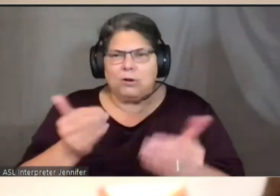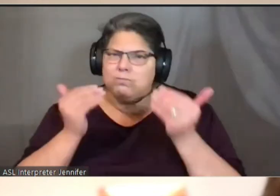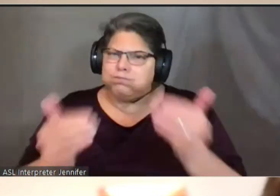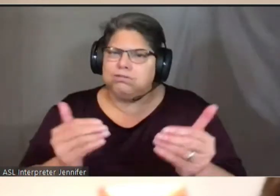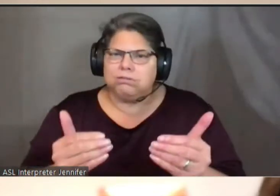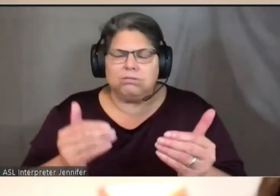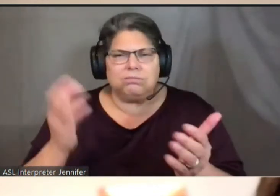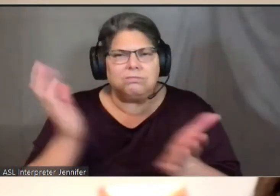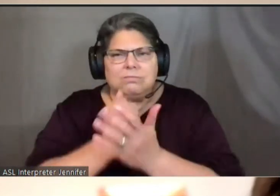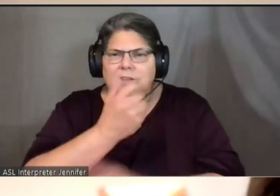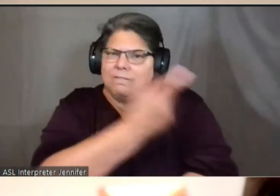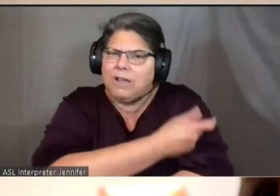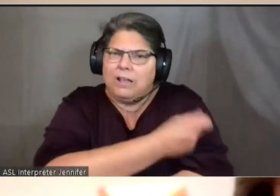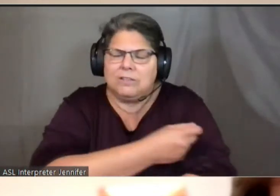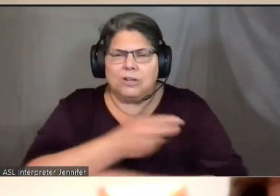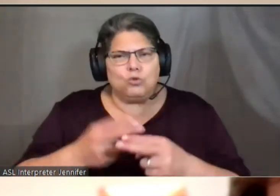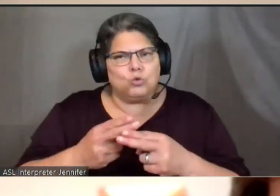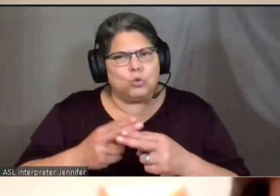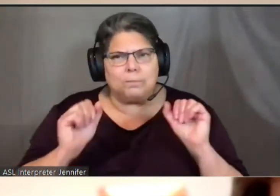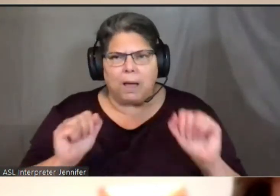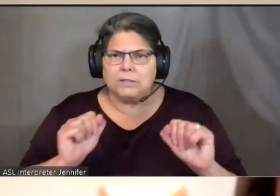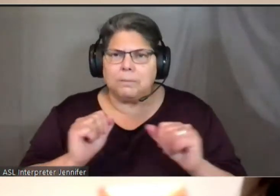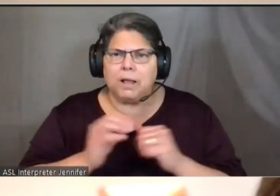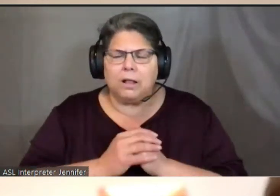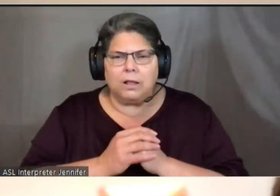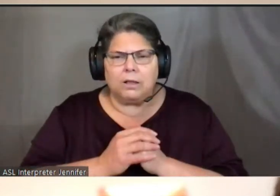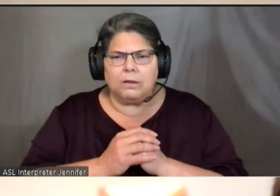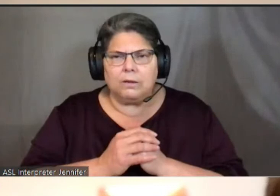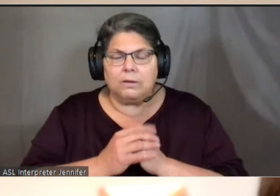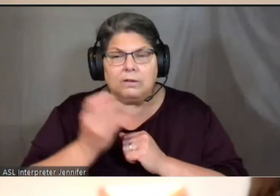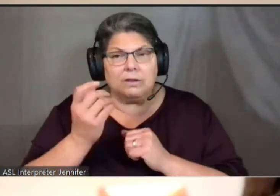as soon as possible. And the